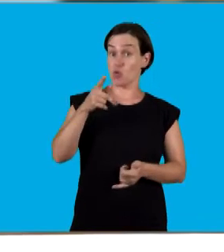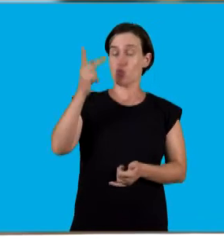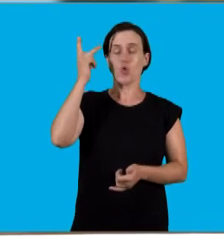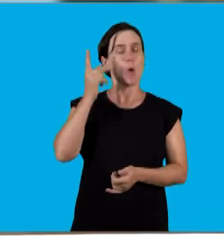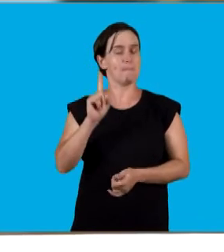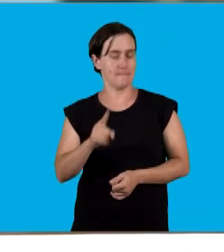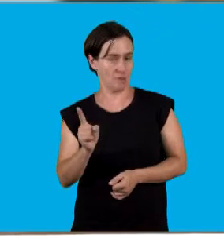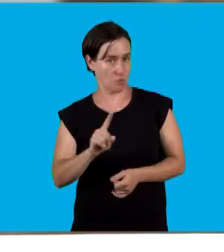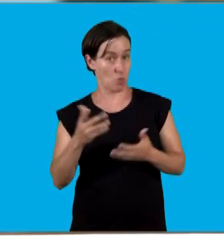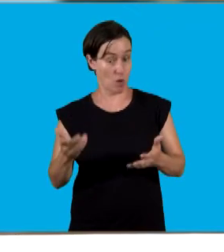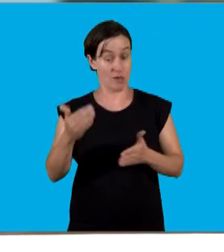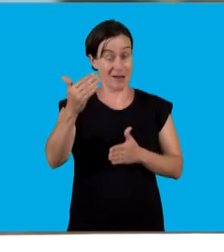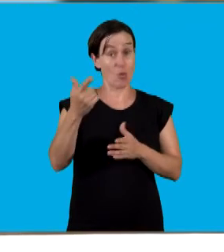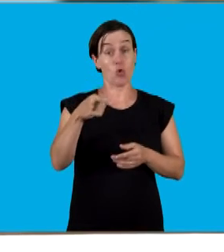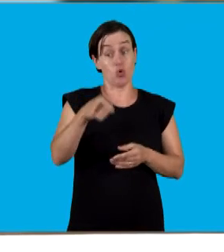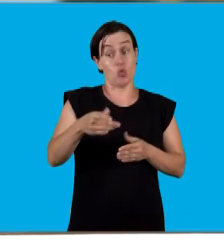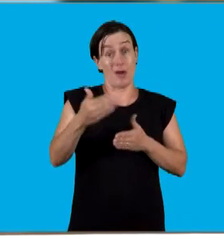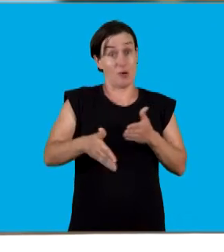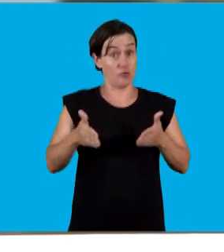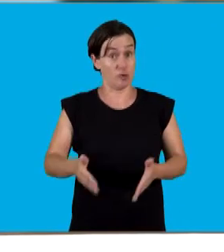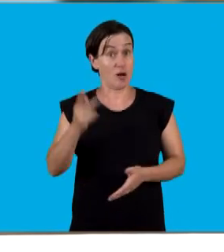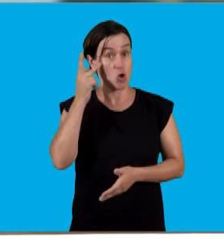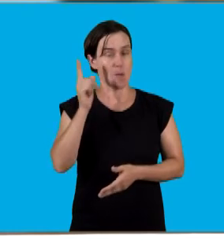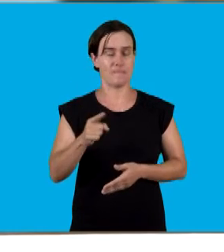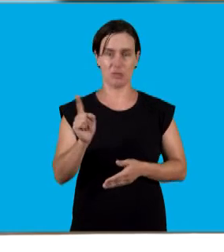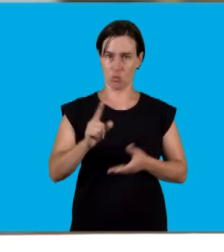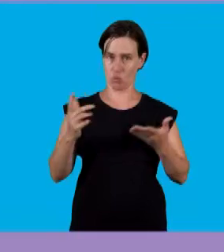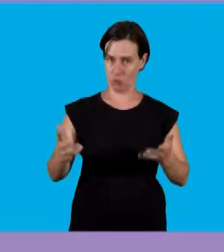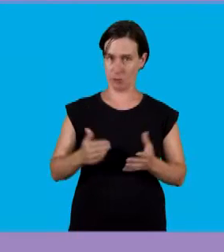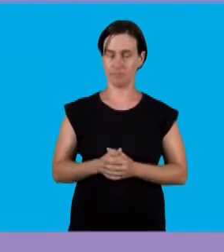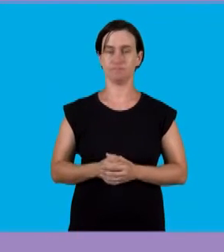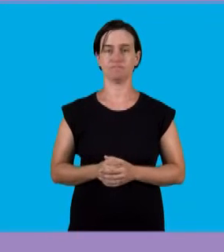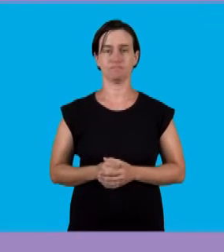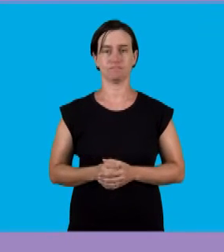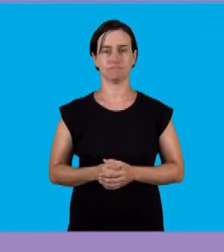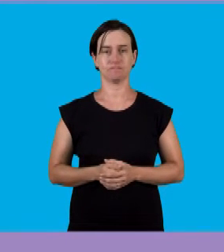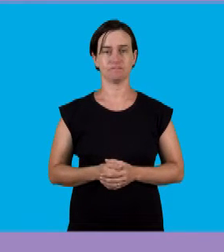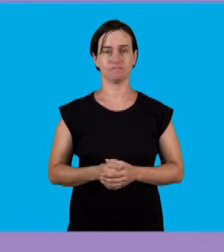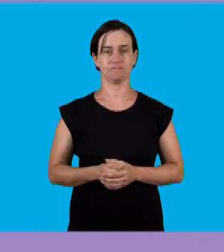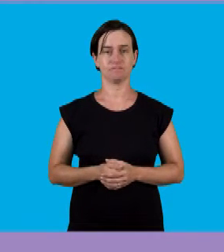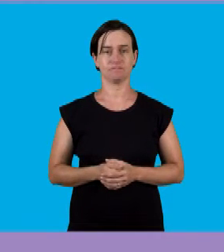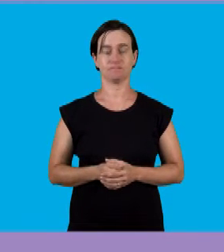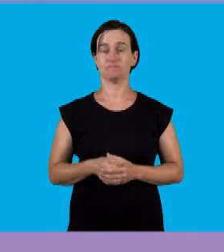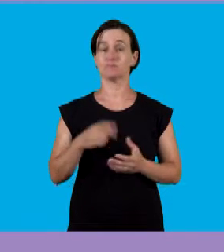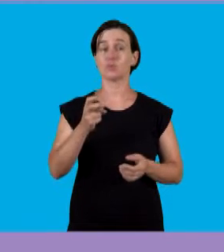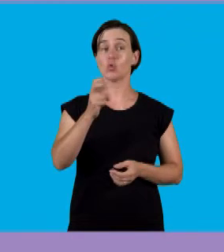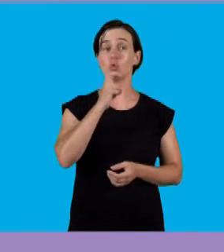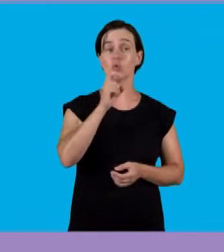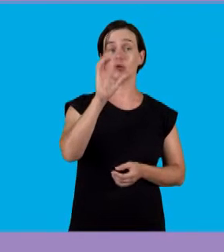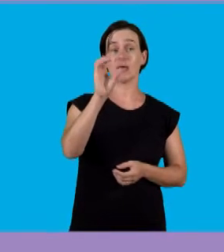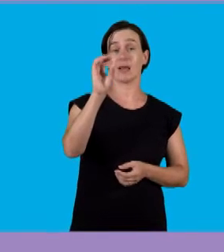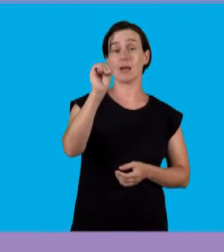things that you should be able to know by the end of this lesson. So by the end of this lesson, you should be able